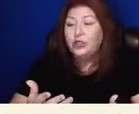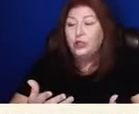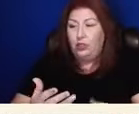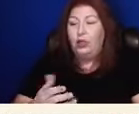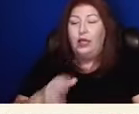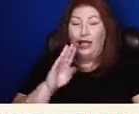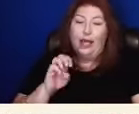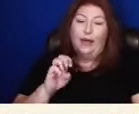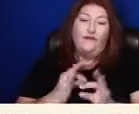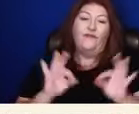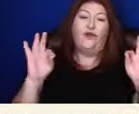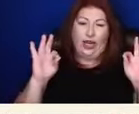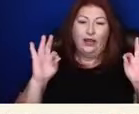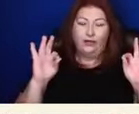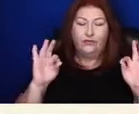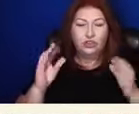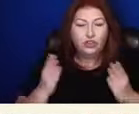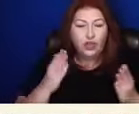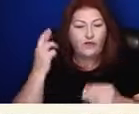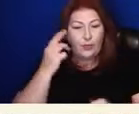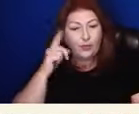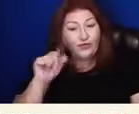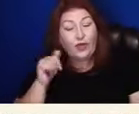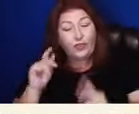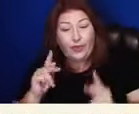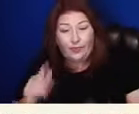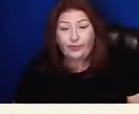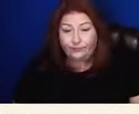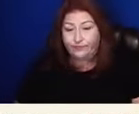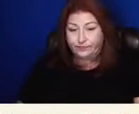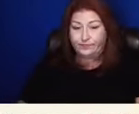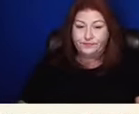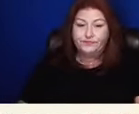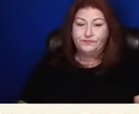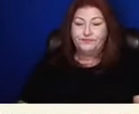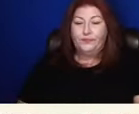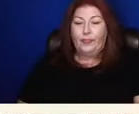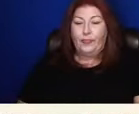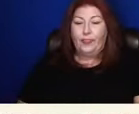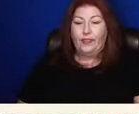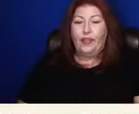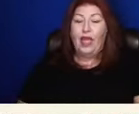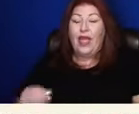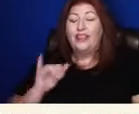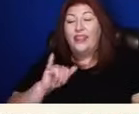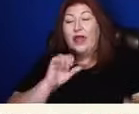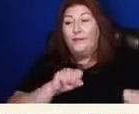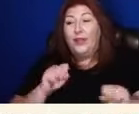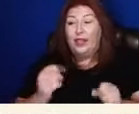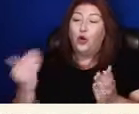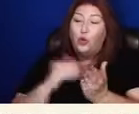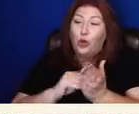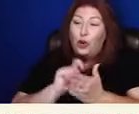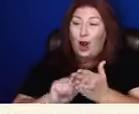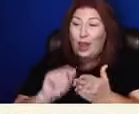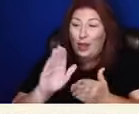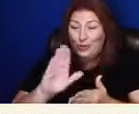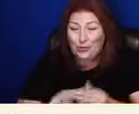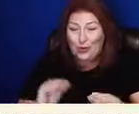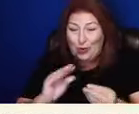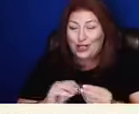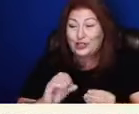to serve a purpose for other people and for me. And that ability to rewrite our story. So once